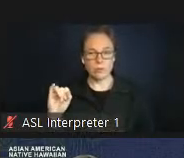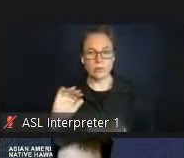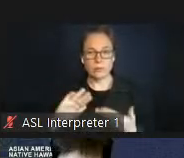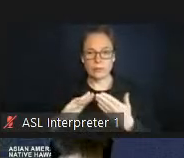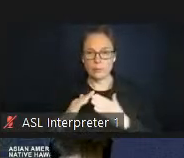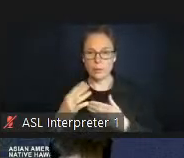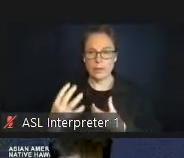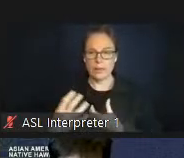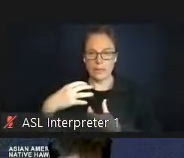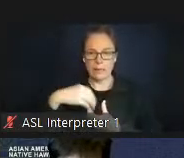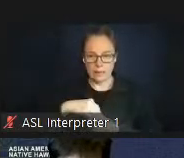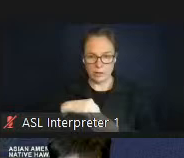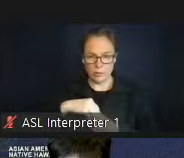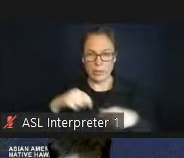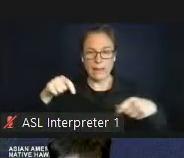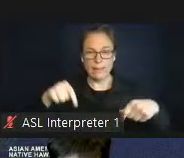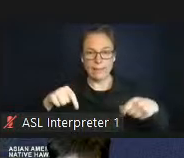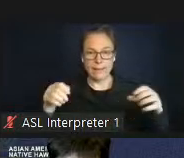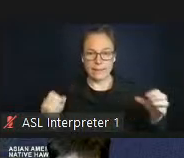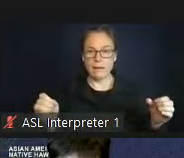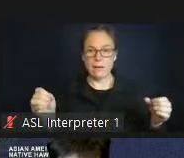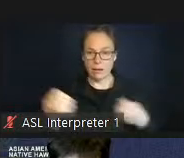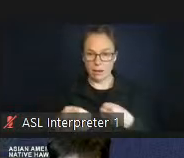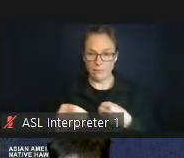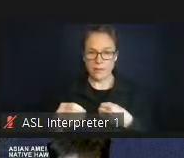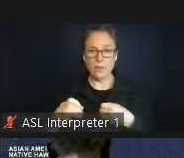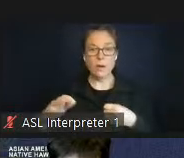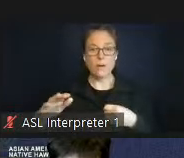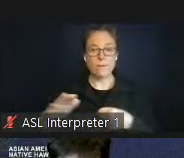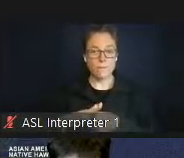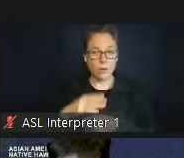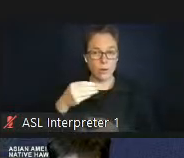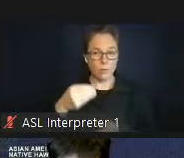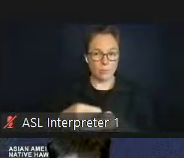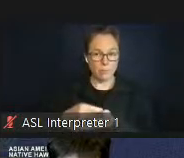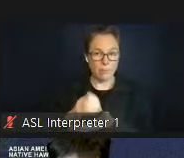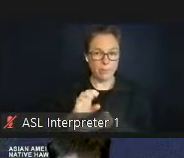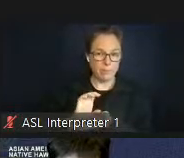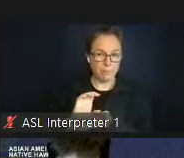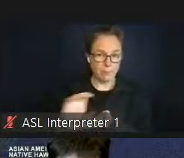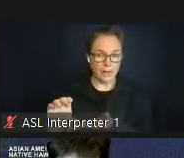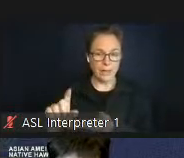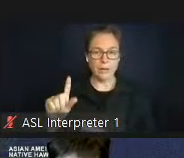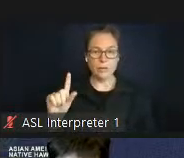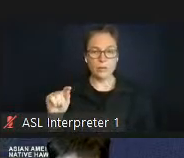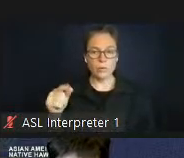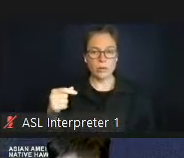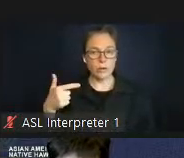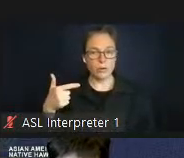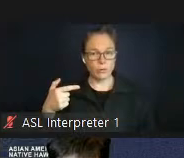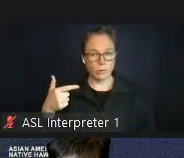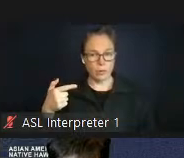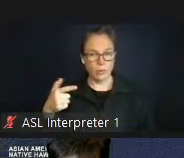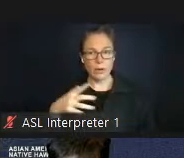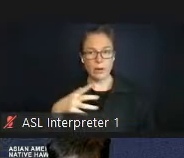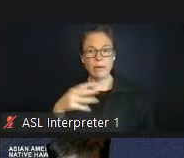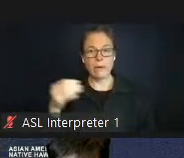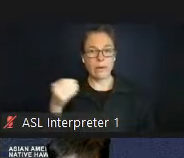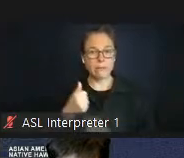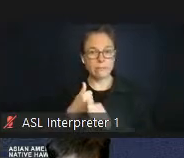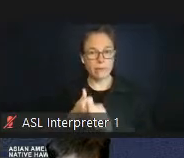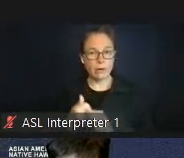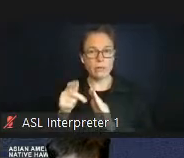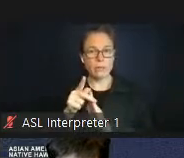This office was fully funded in the fiscal year 2021 budget and implements the policies of